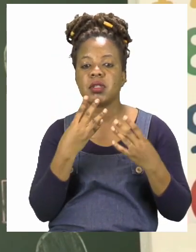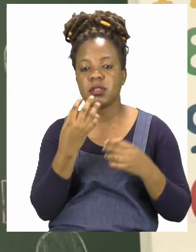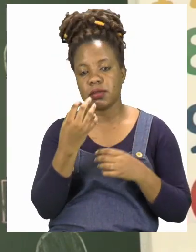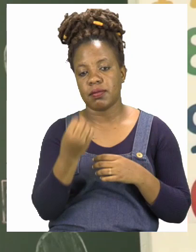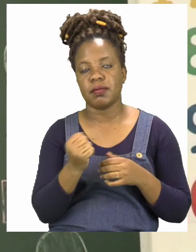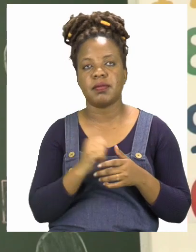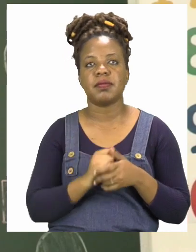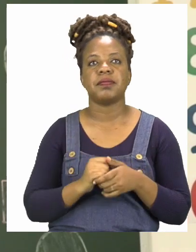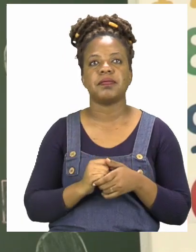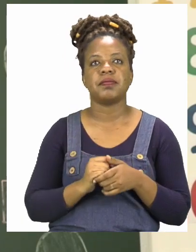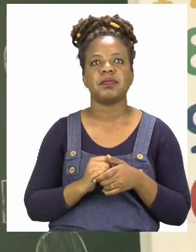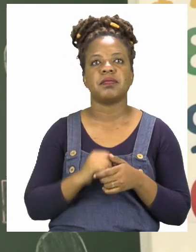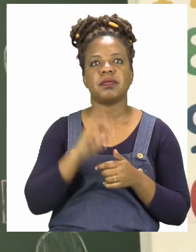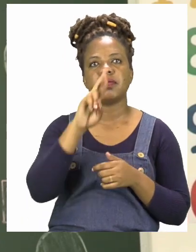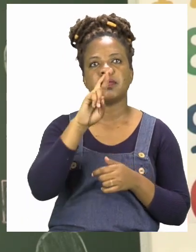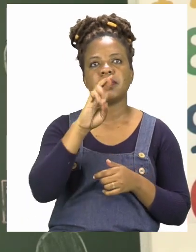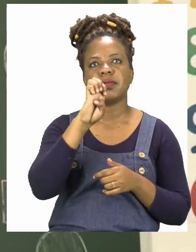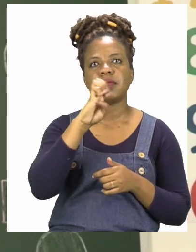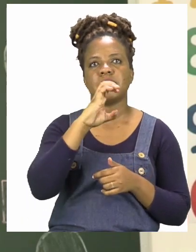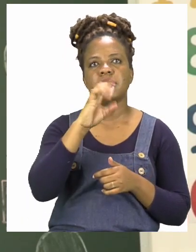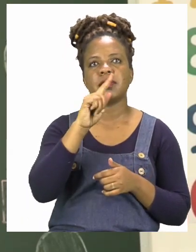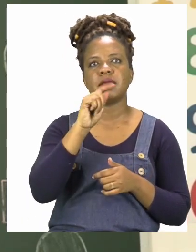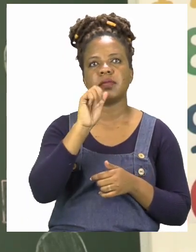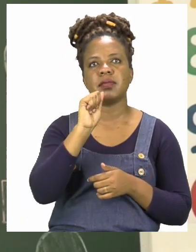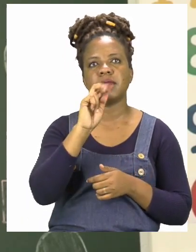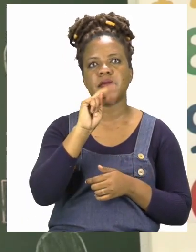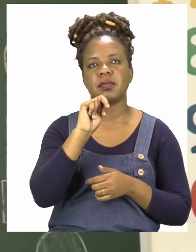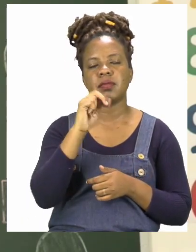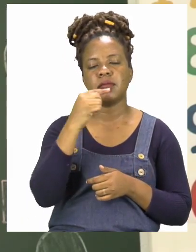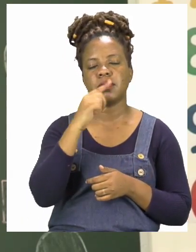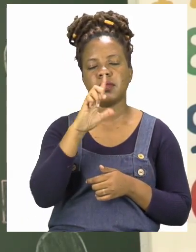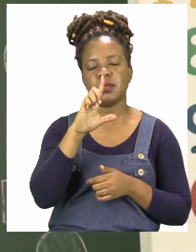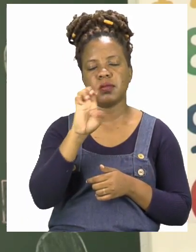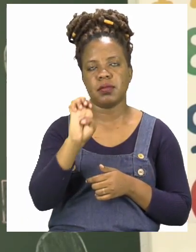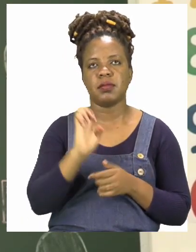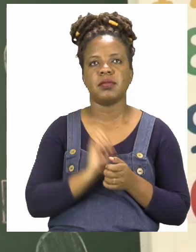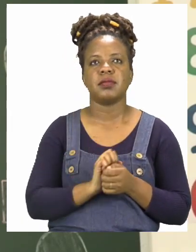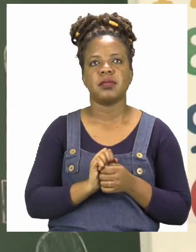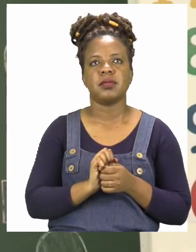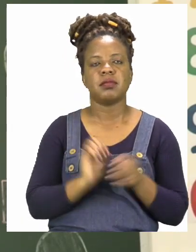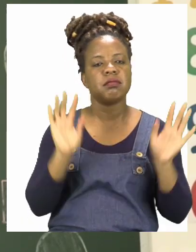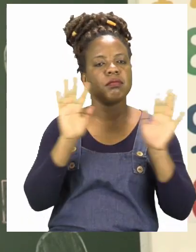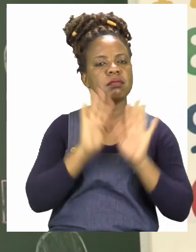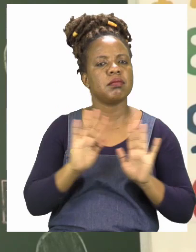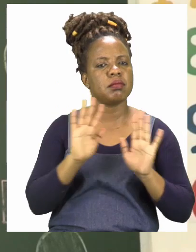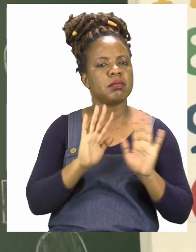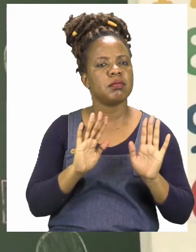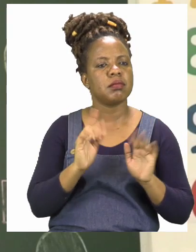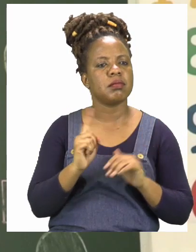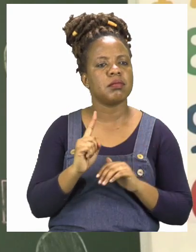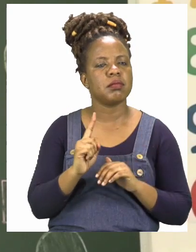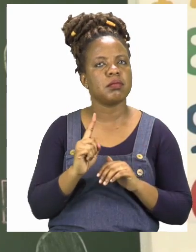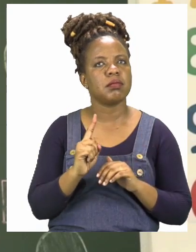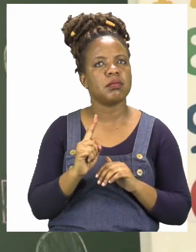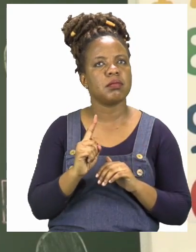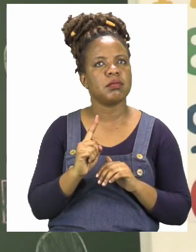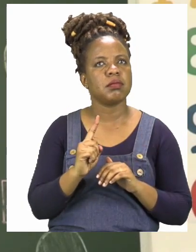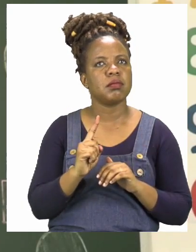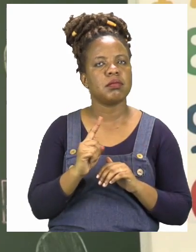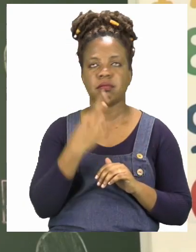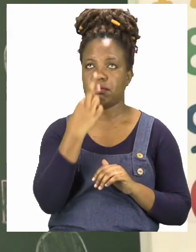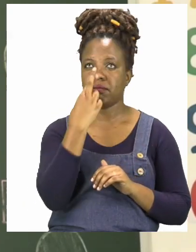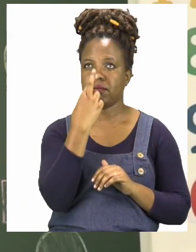The next one that we have is the rectangle. You're going to color all the rectangles that you can see